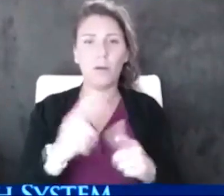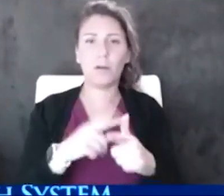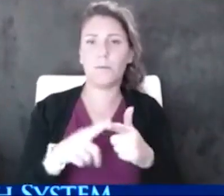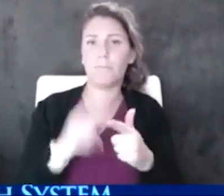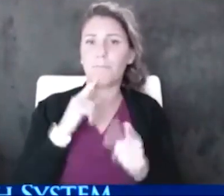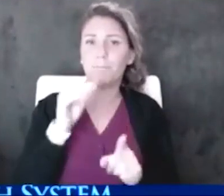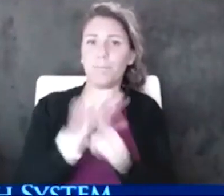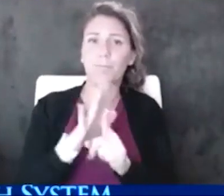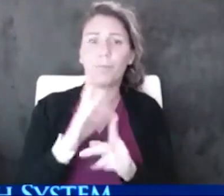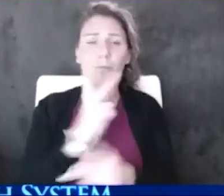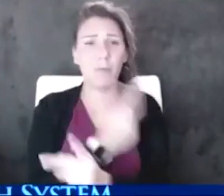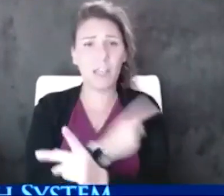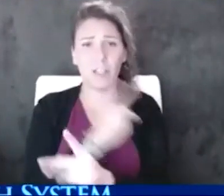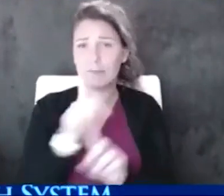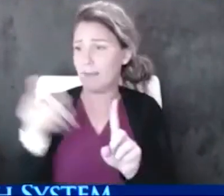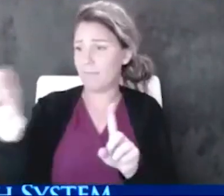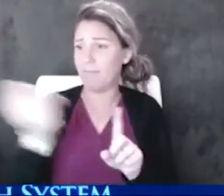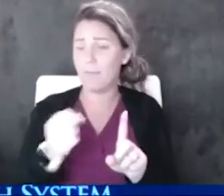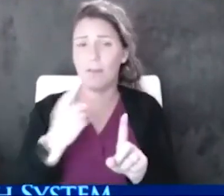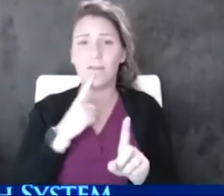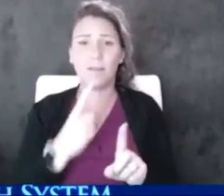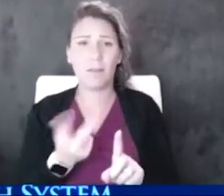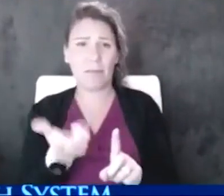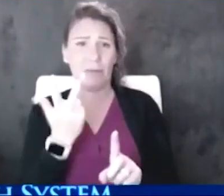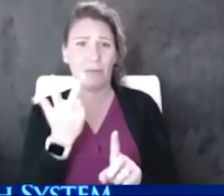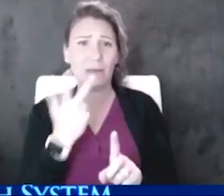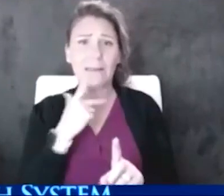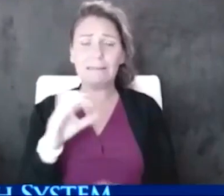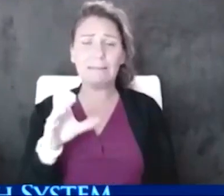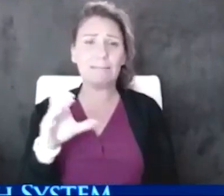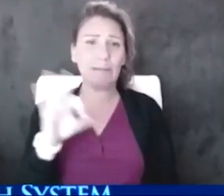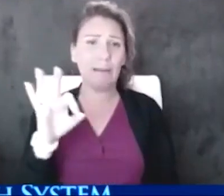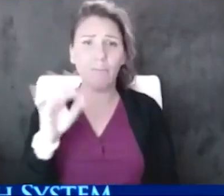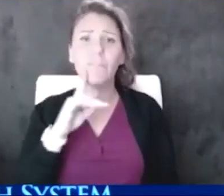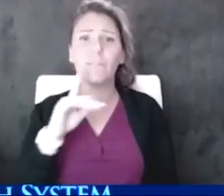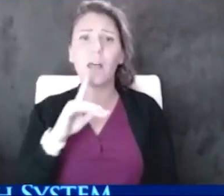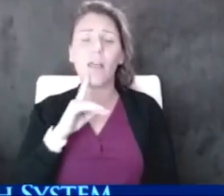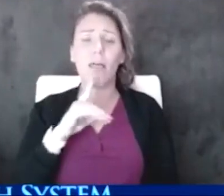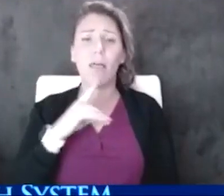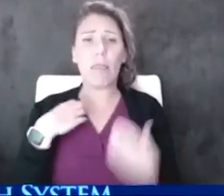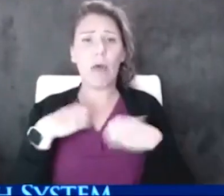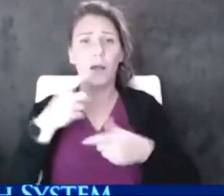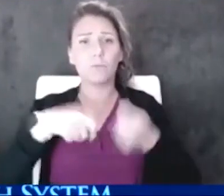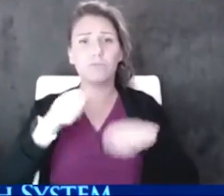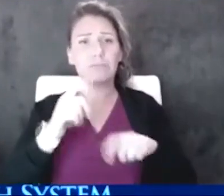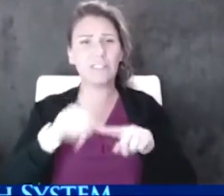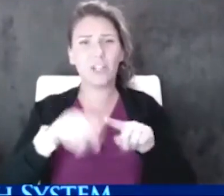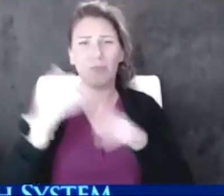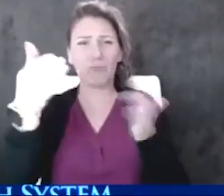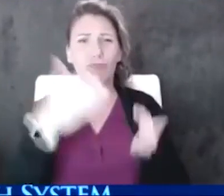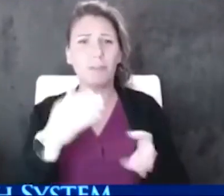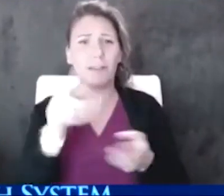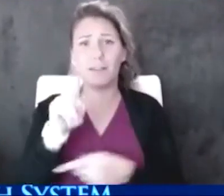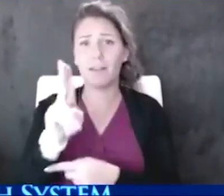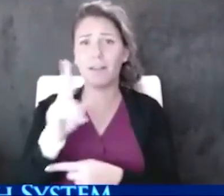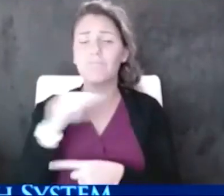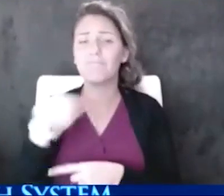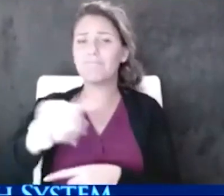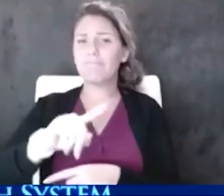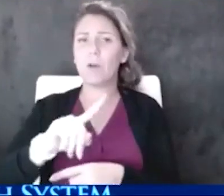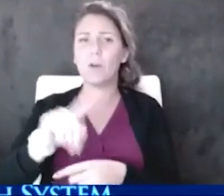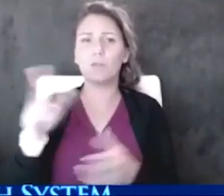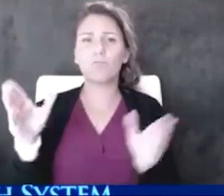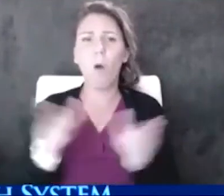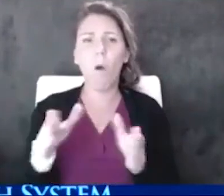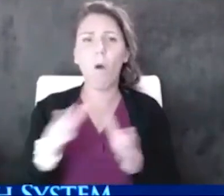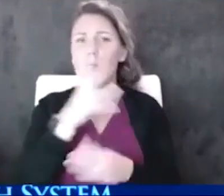I myself have 3 of my CF lung transplant patients who we couldn't bring to KU. And they're in the smaller regional hospitals. And it's